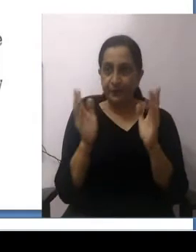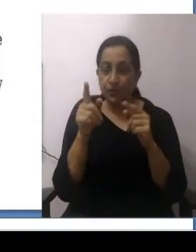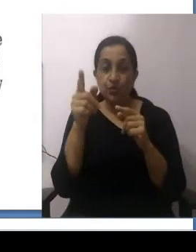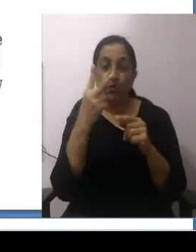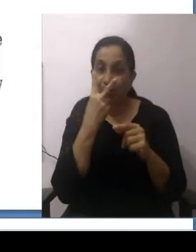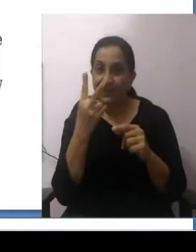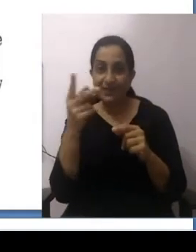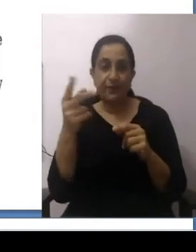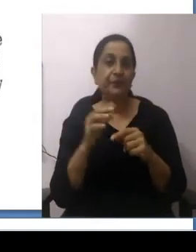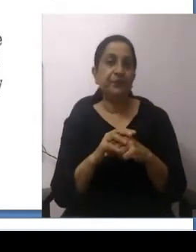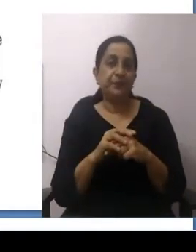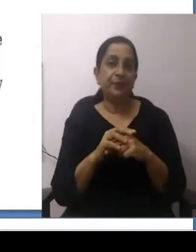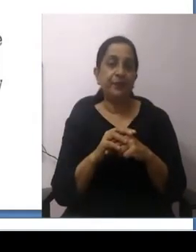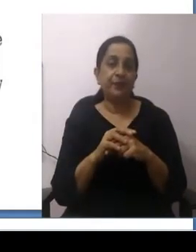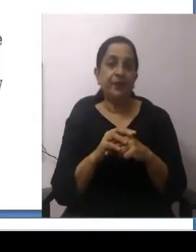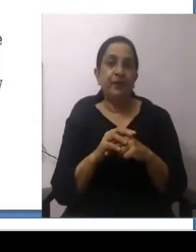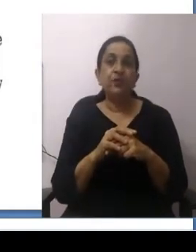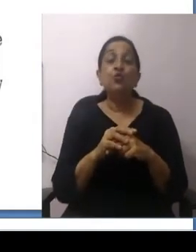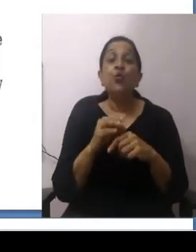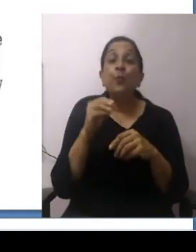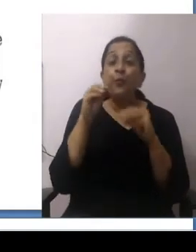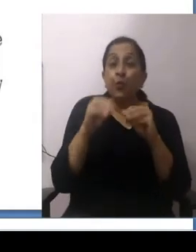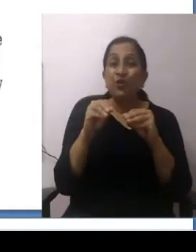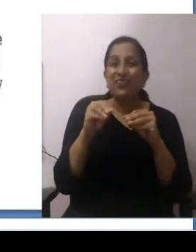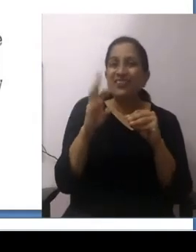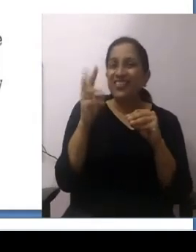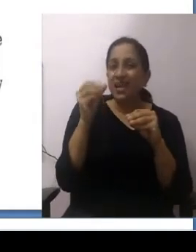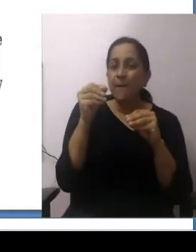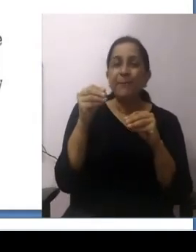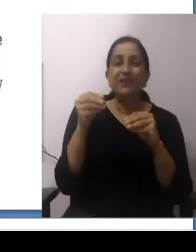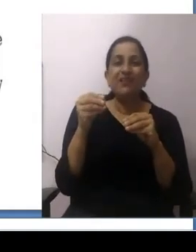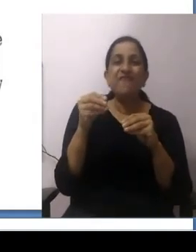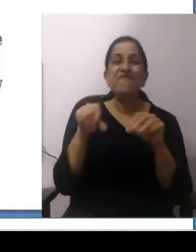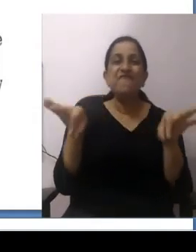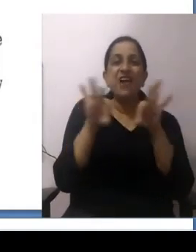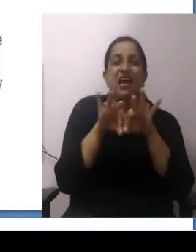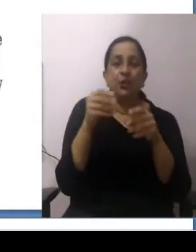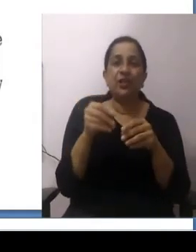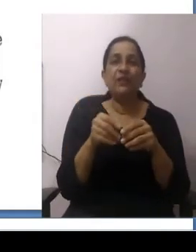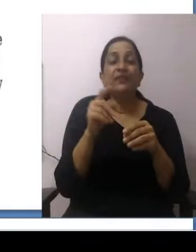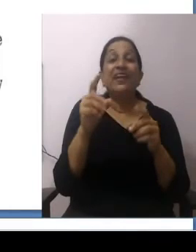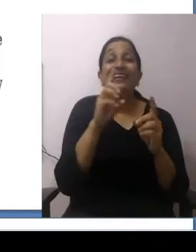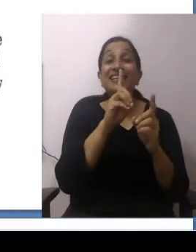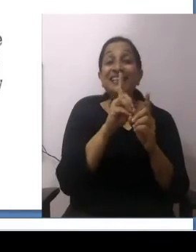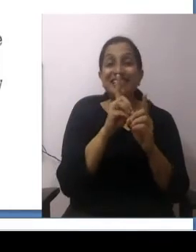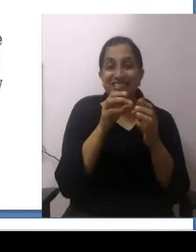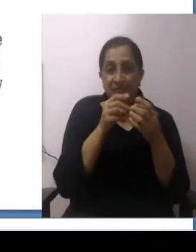is y2. So you have to put those values and find the distance.